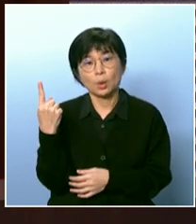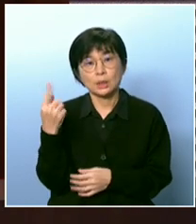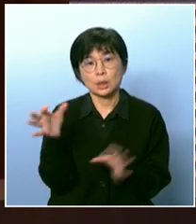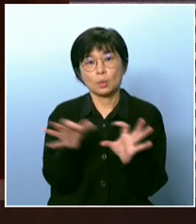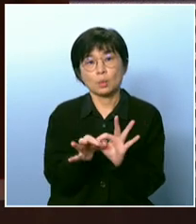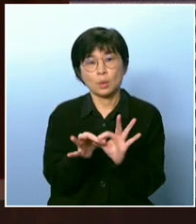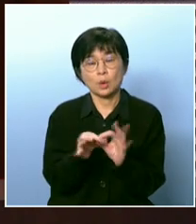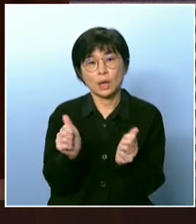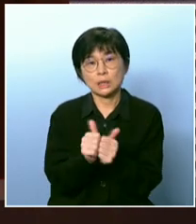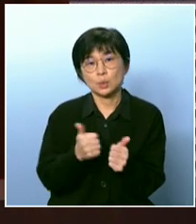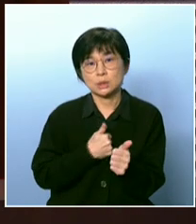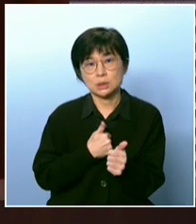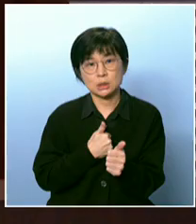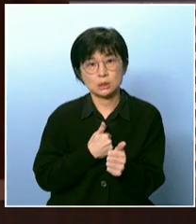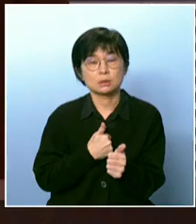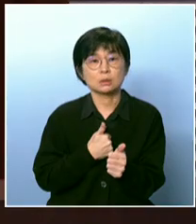the 13th month.